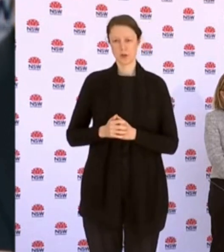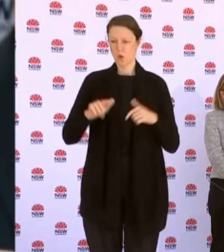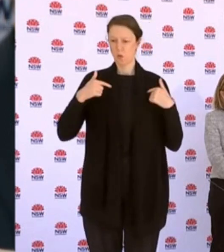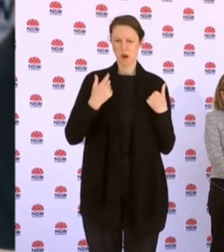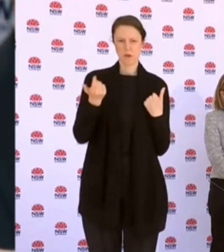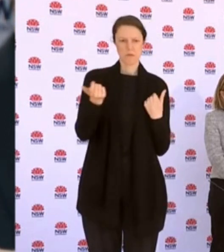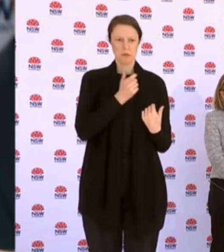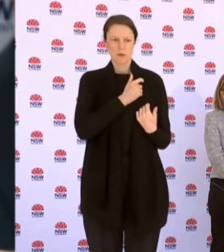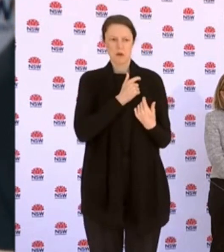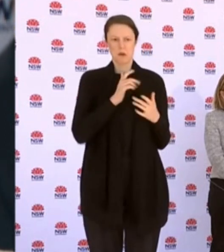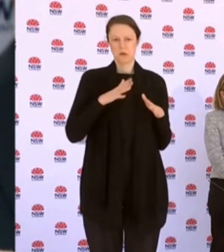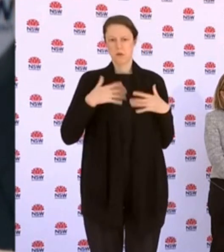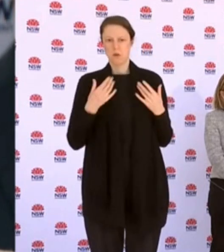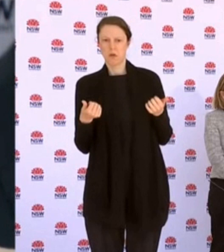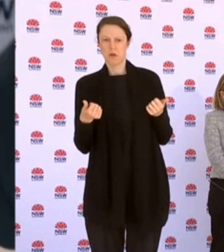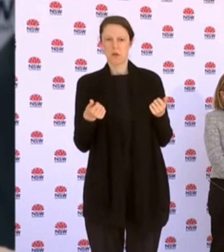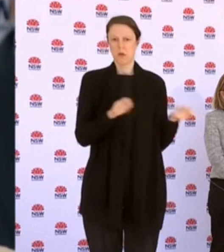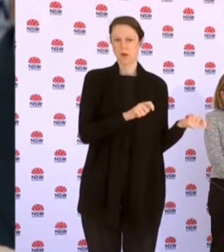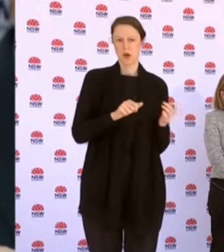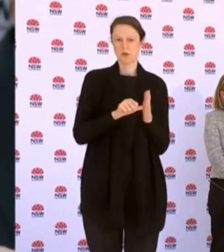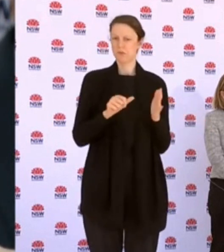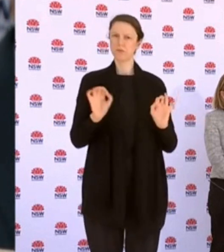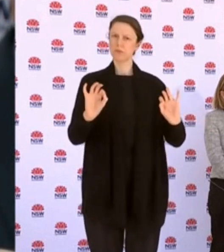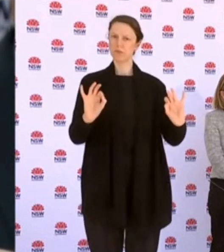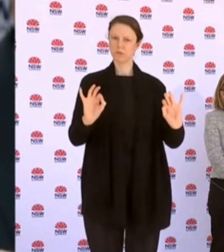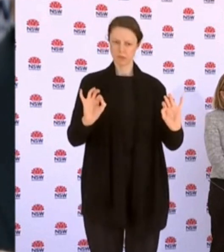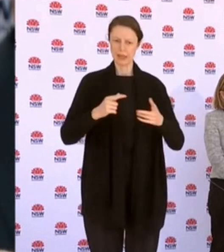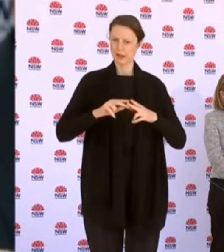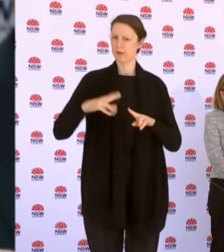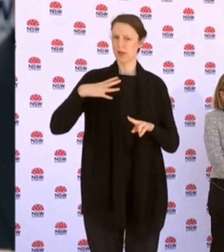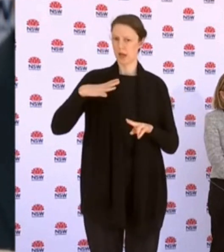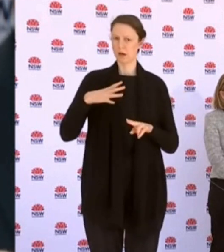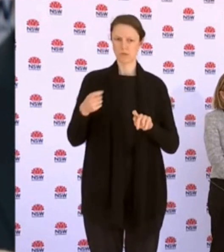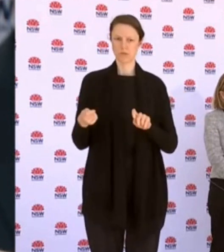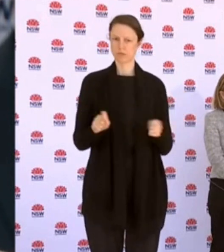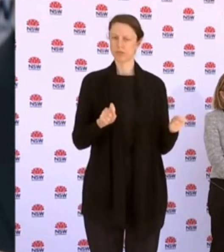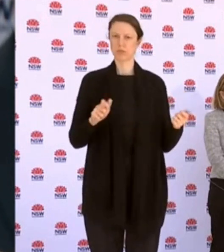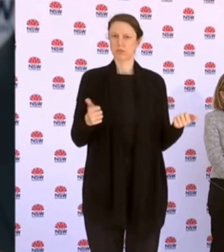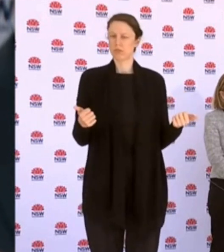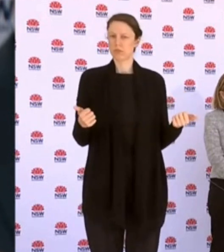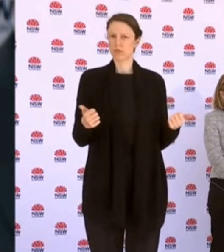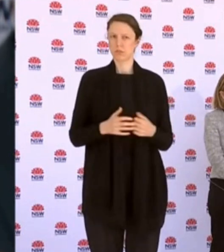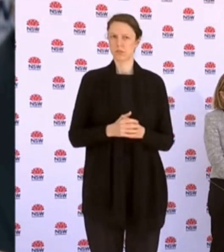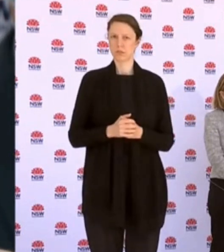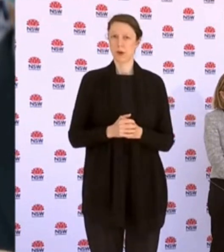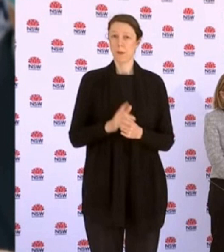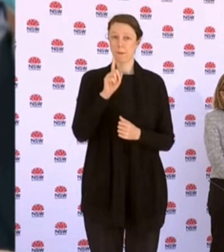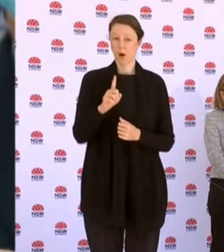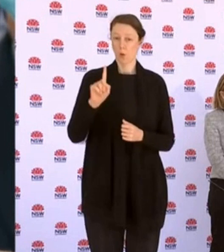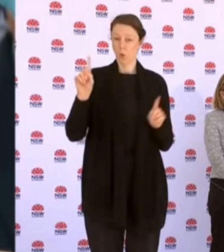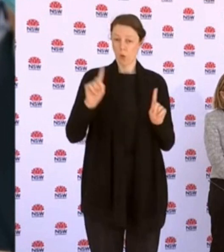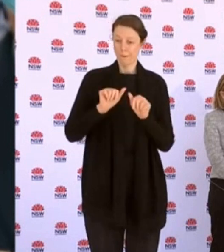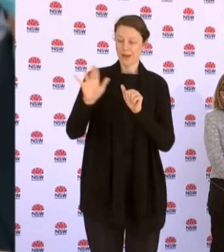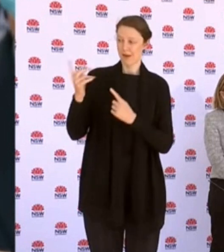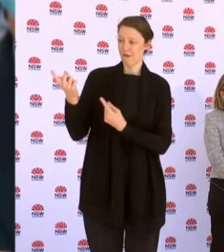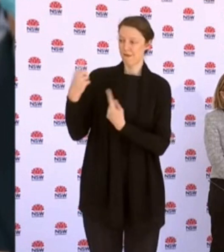community safe. And the best health advice we have, and I'll allow Dr. Chant to expand on that, is we need everybody to stay the course. The rules we